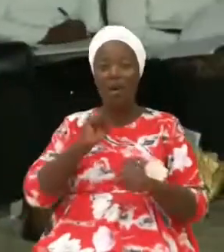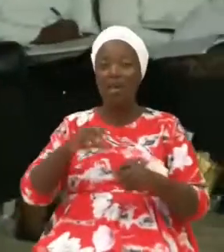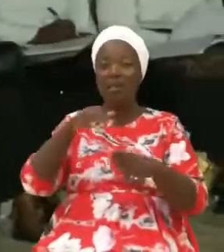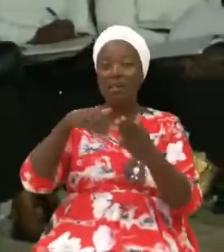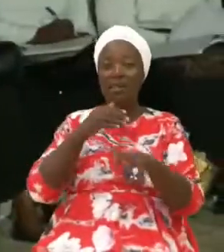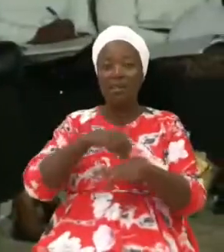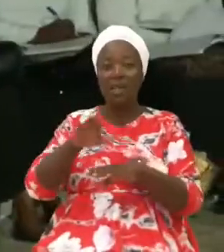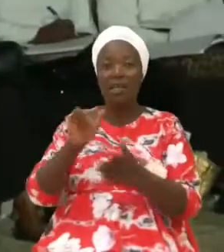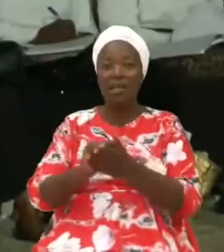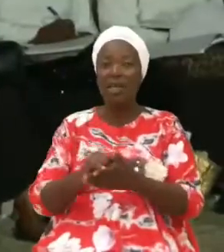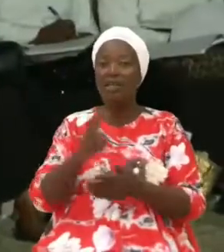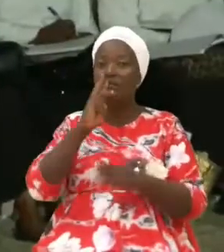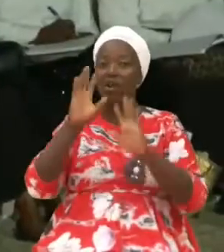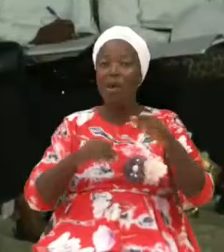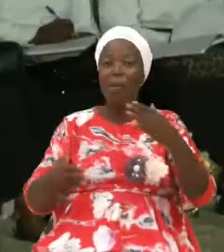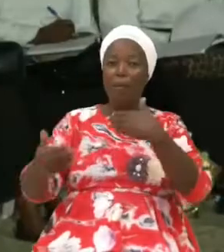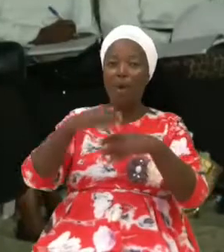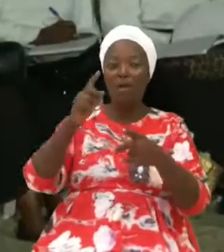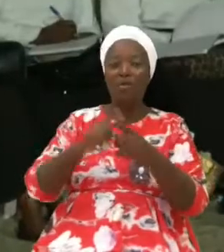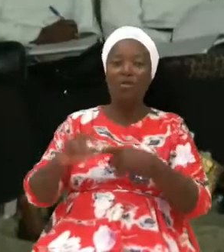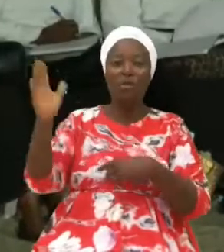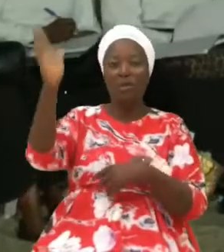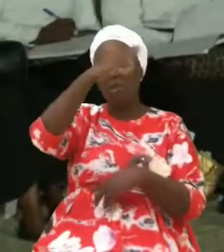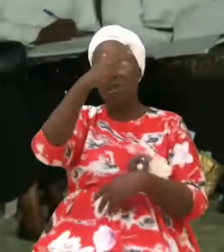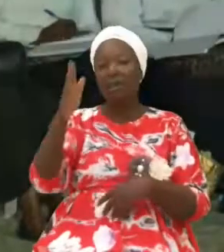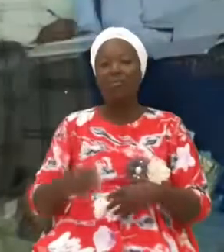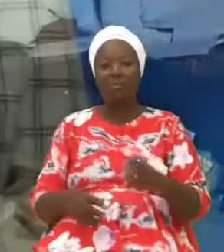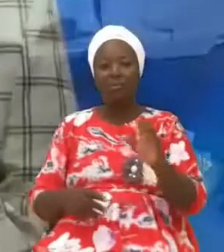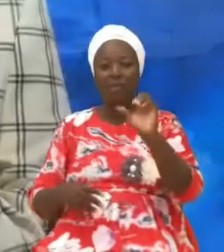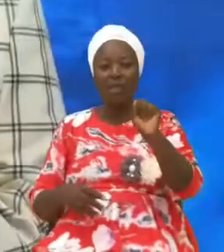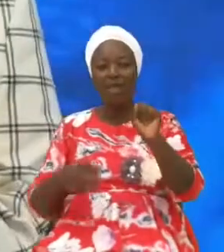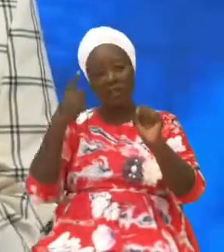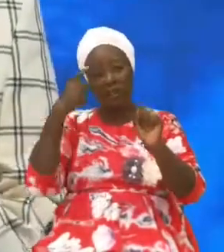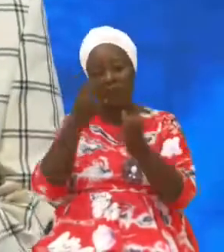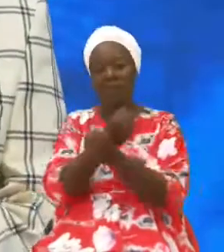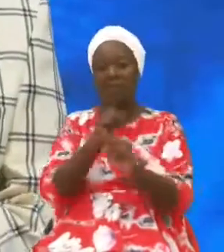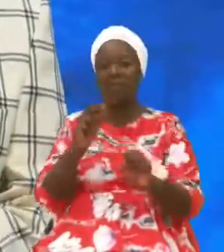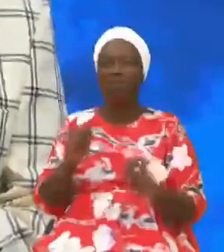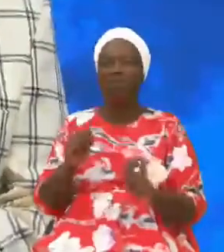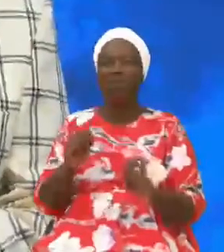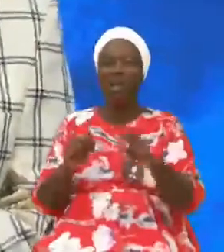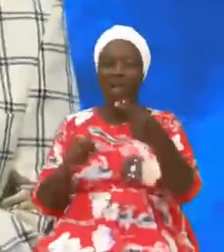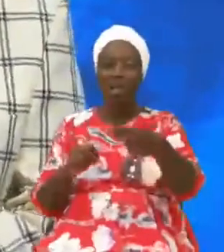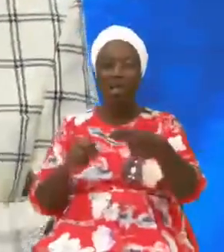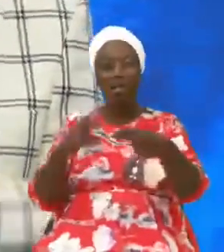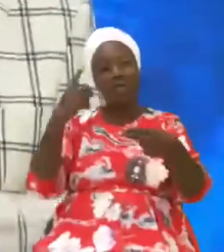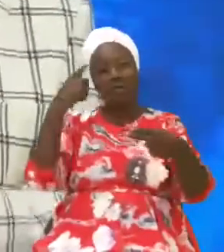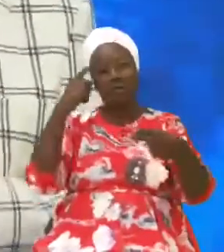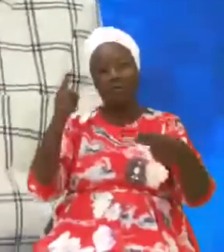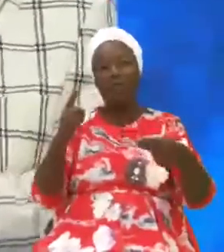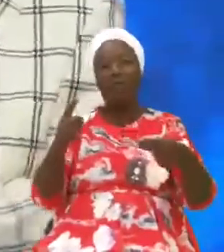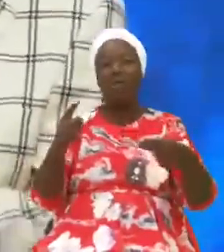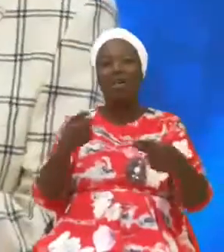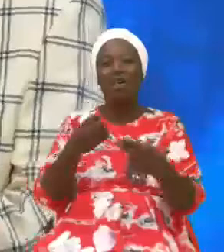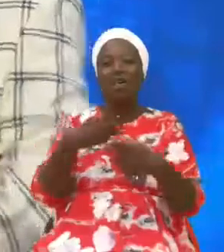can send that rain back to the sky. S for